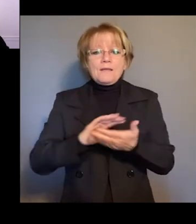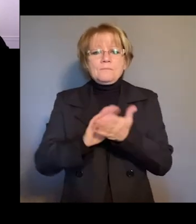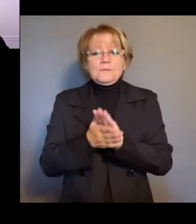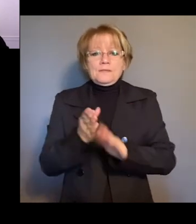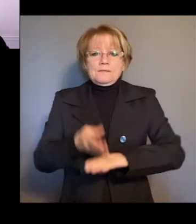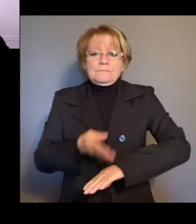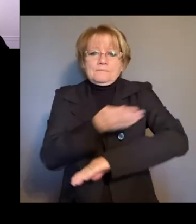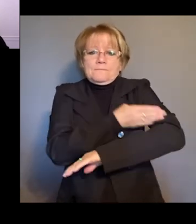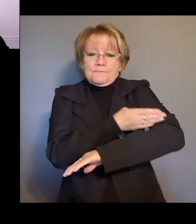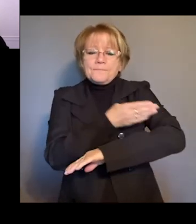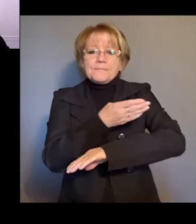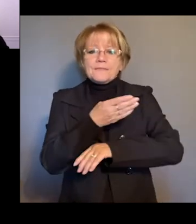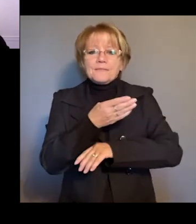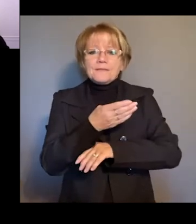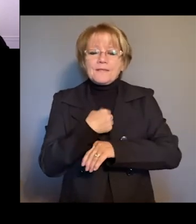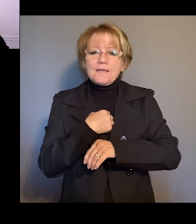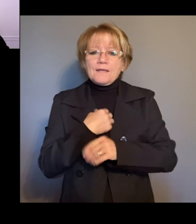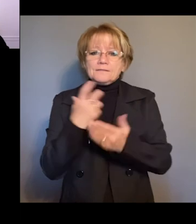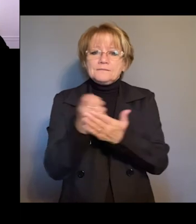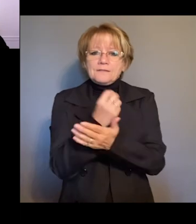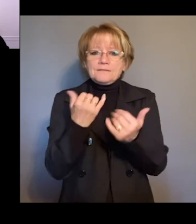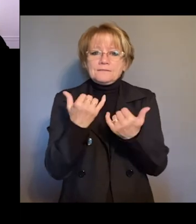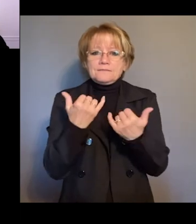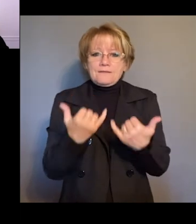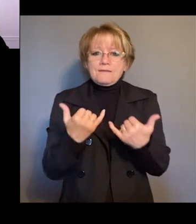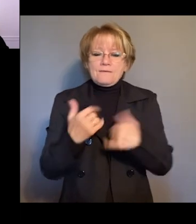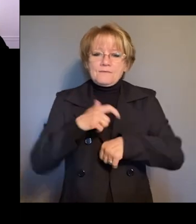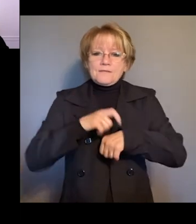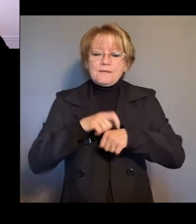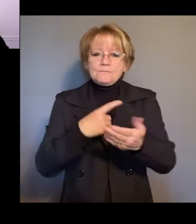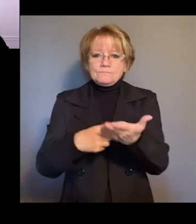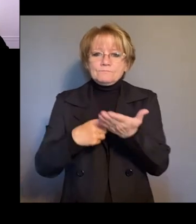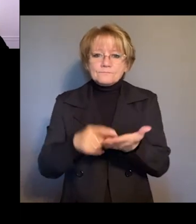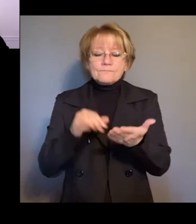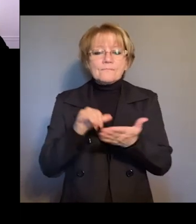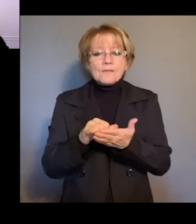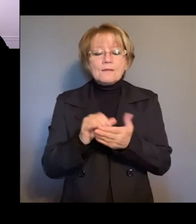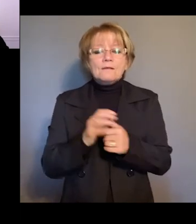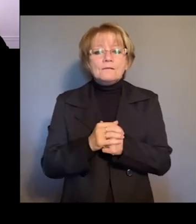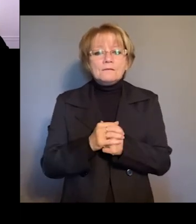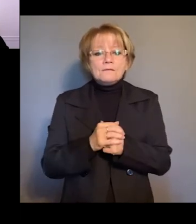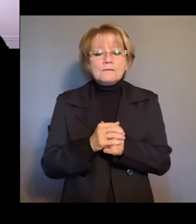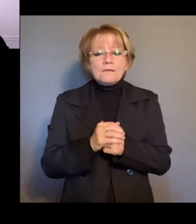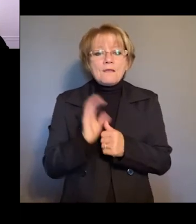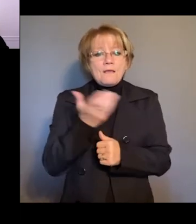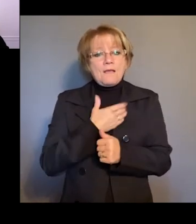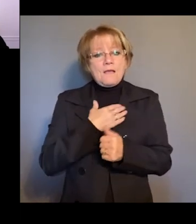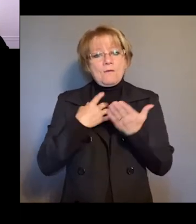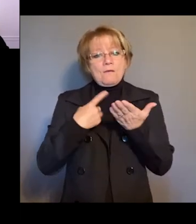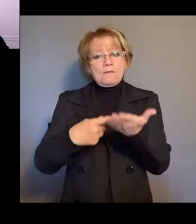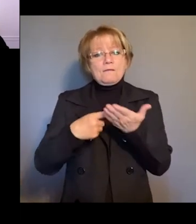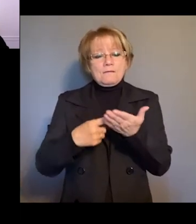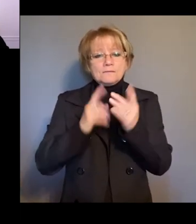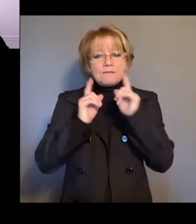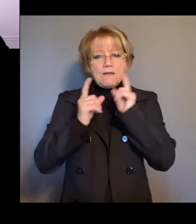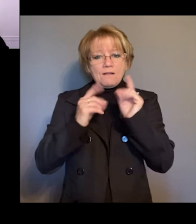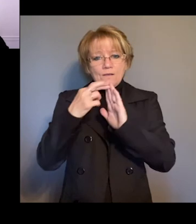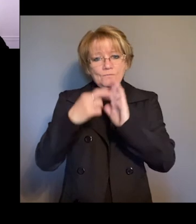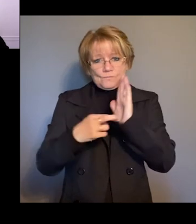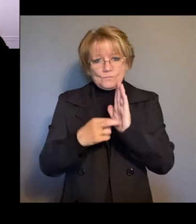time doing that. Also within the space and within our ground rules here, a couple things that we need